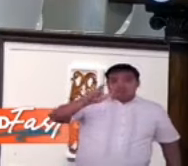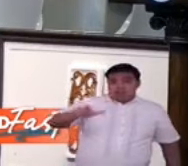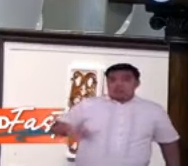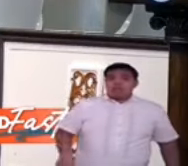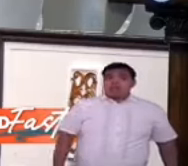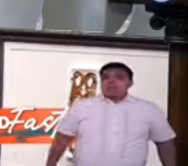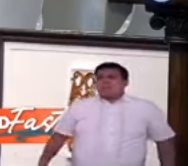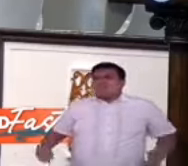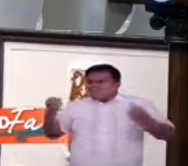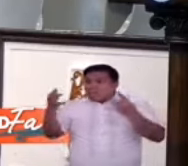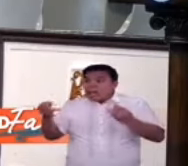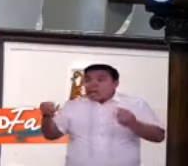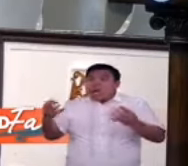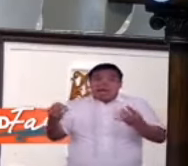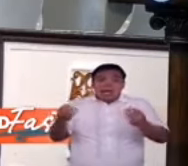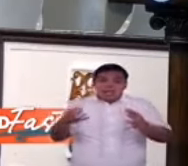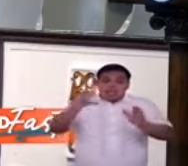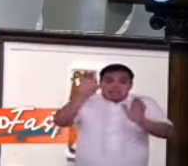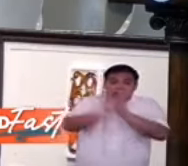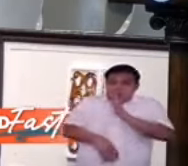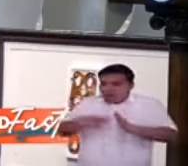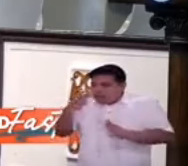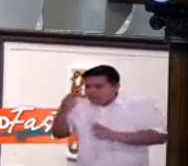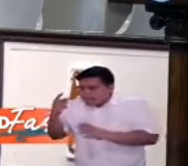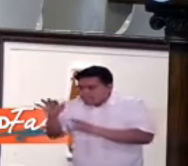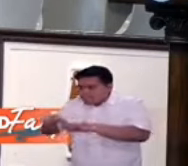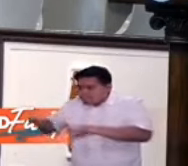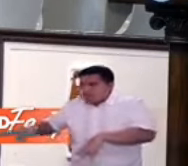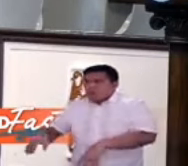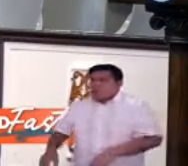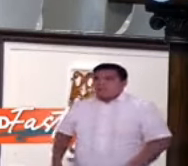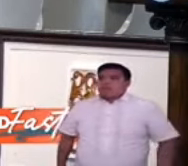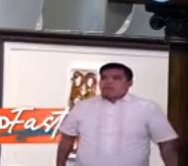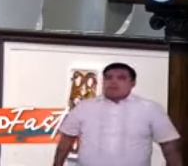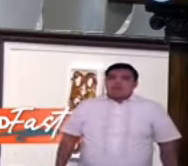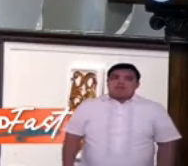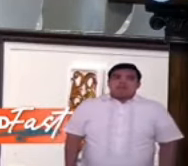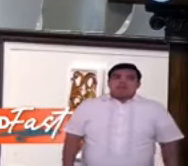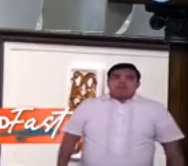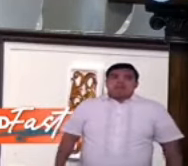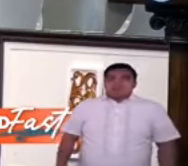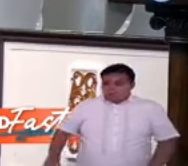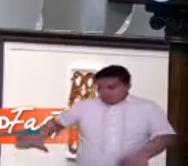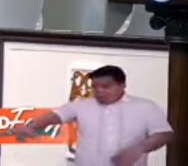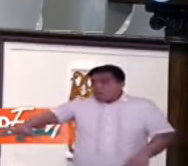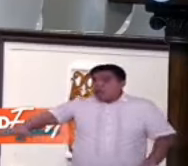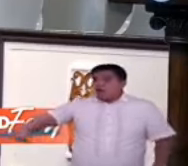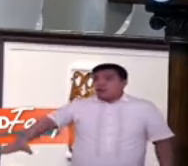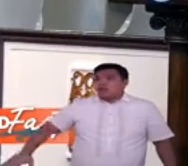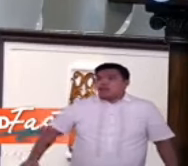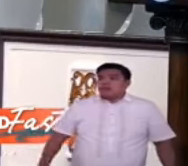are partnering with that because especially in our area here, especially dito sa Pizza Cordova, mga batang gamay, they